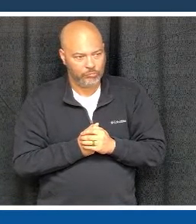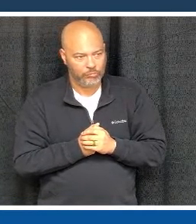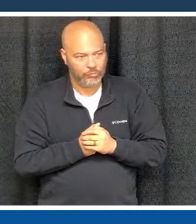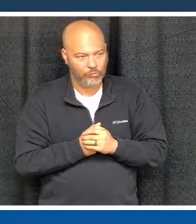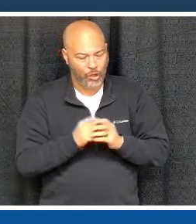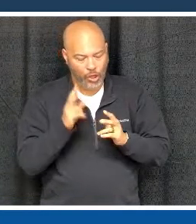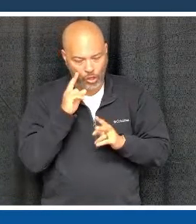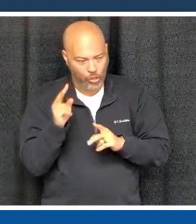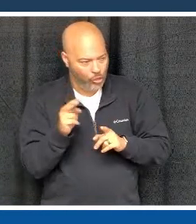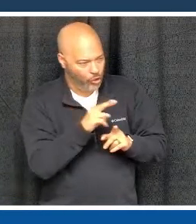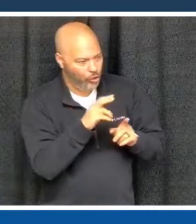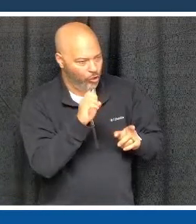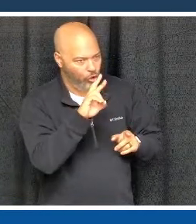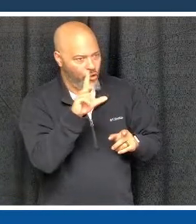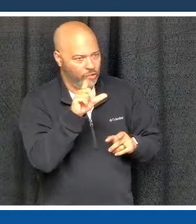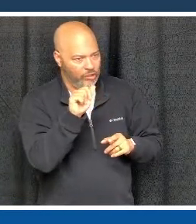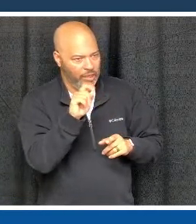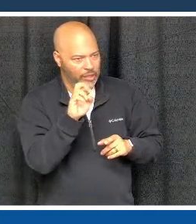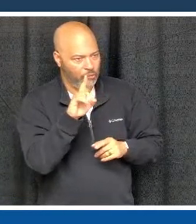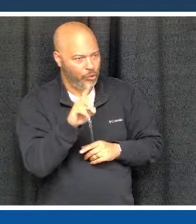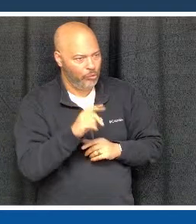Looking back up Earl Slate Road.